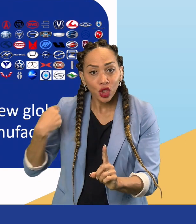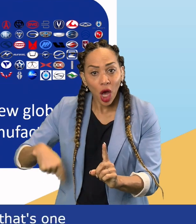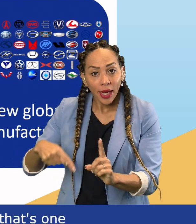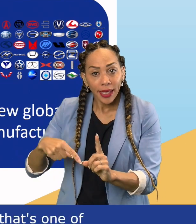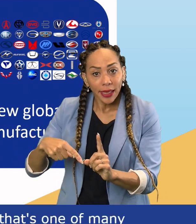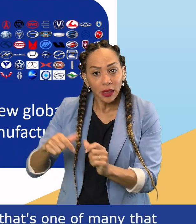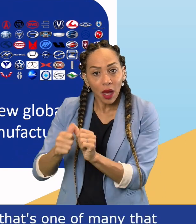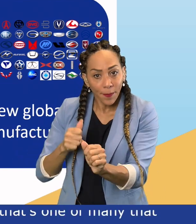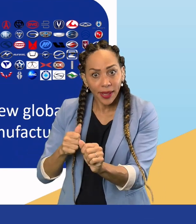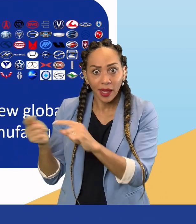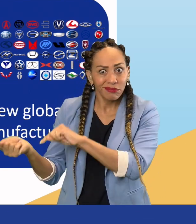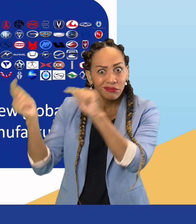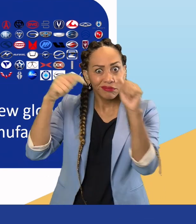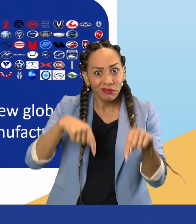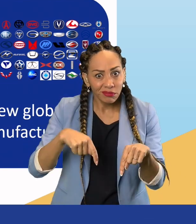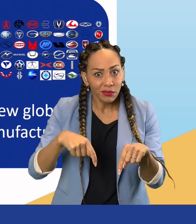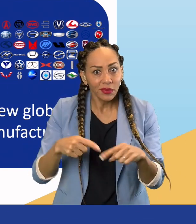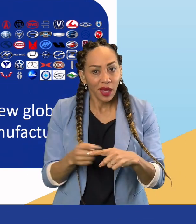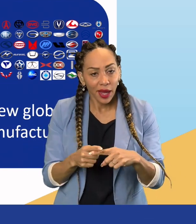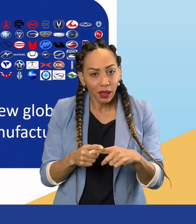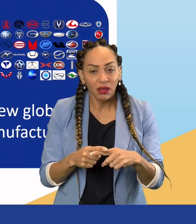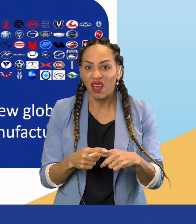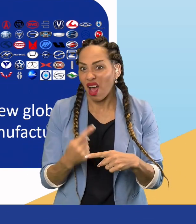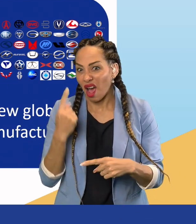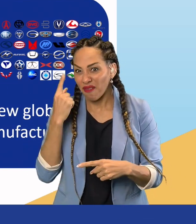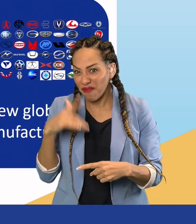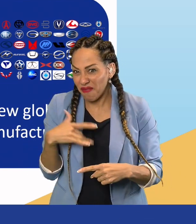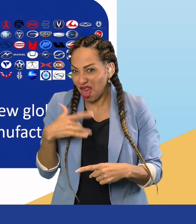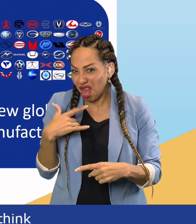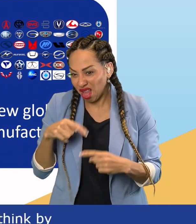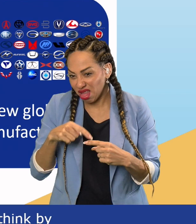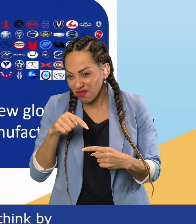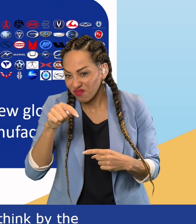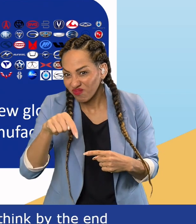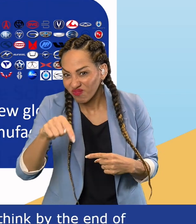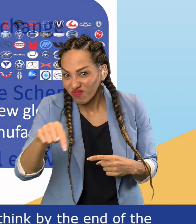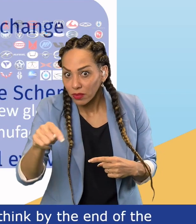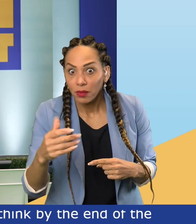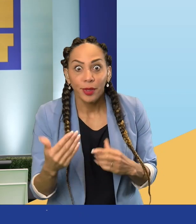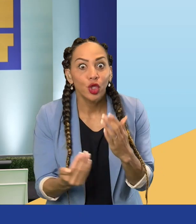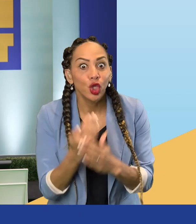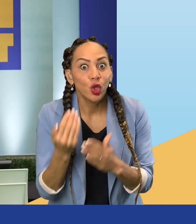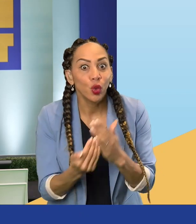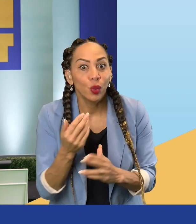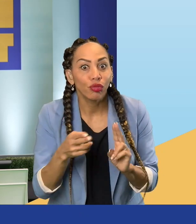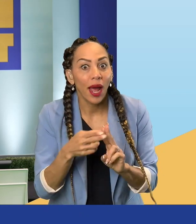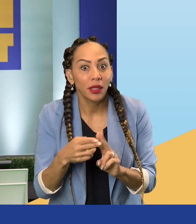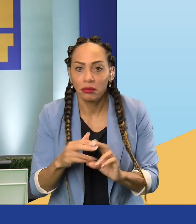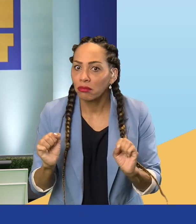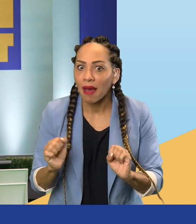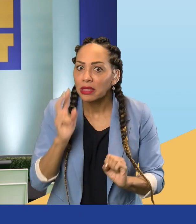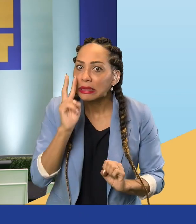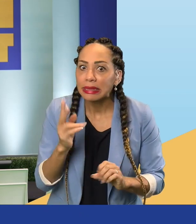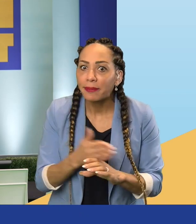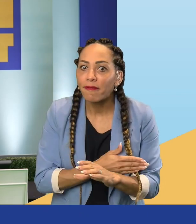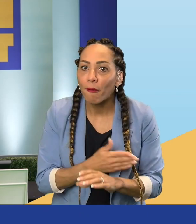And I think by the end of the year, we'll probably have another 2 or 3 brands in the UK that we haven't seen before. Of course, all of